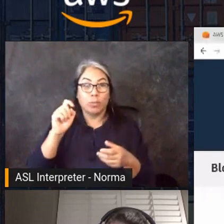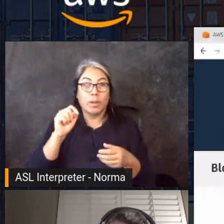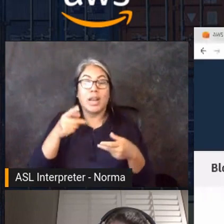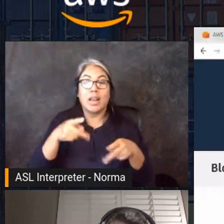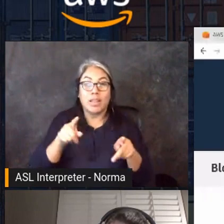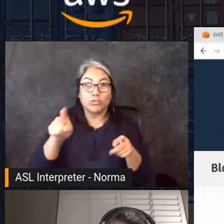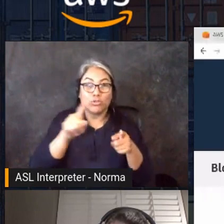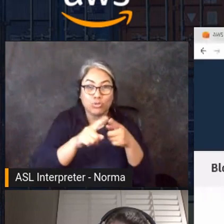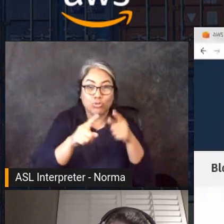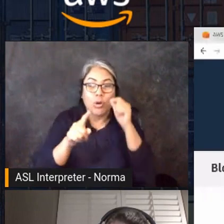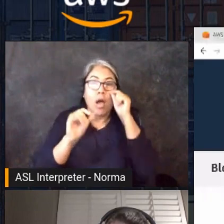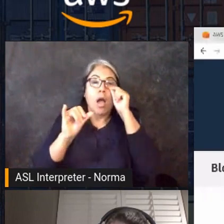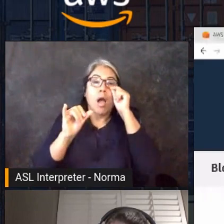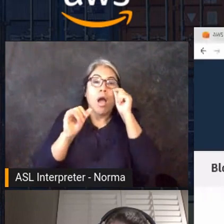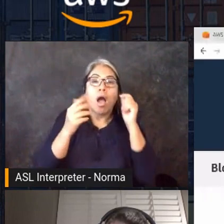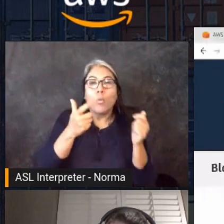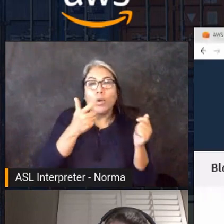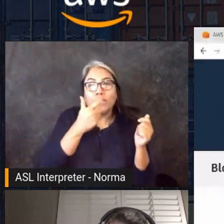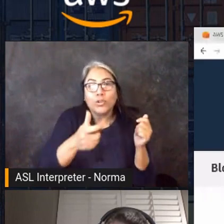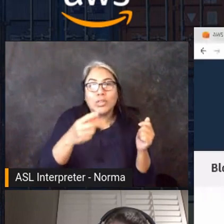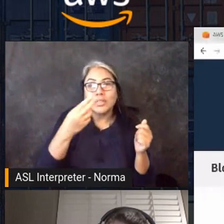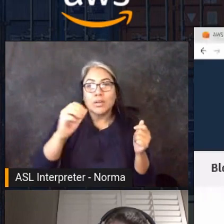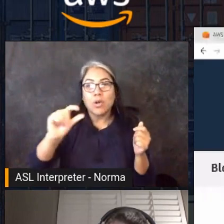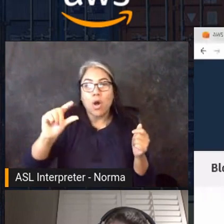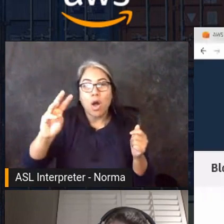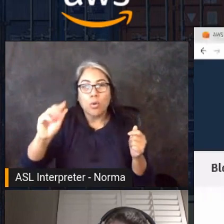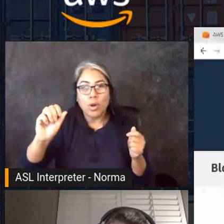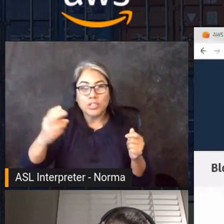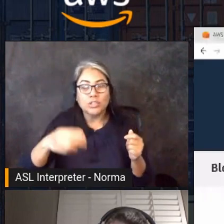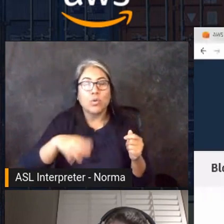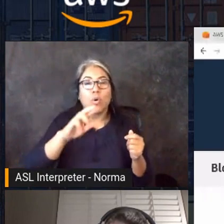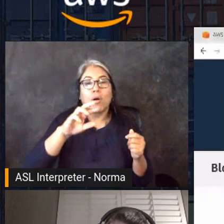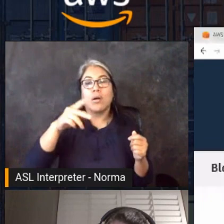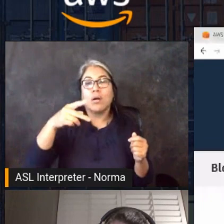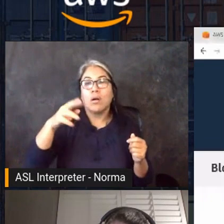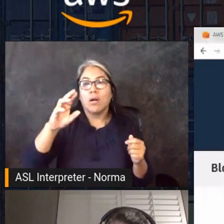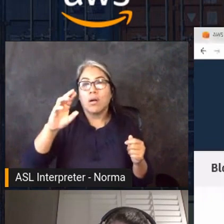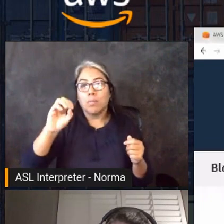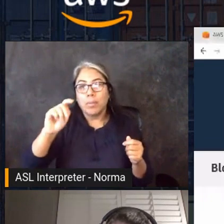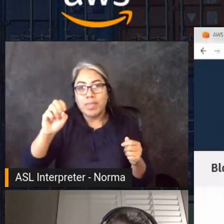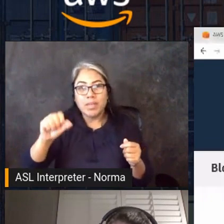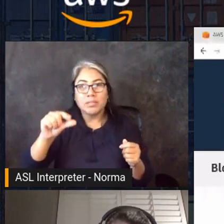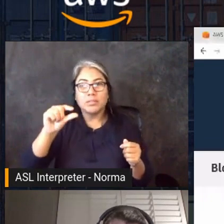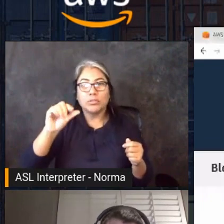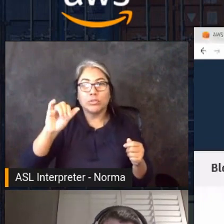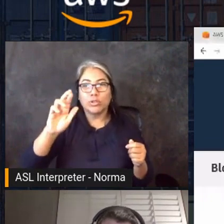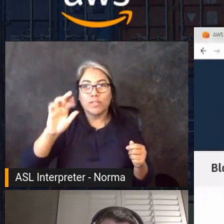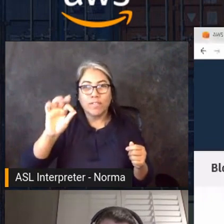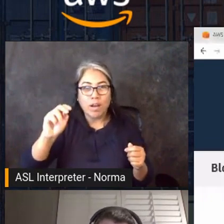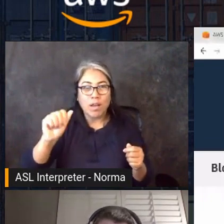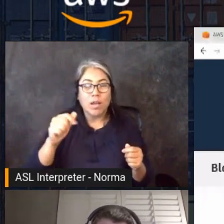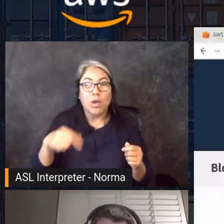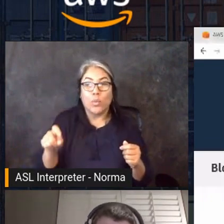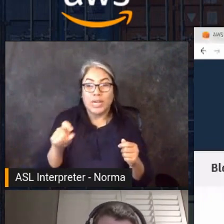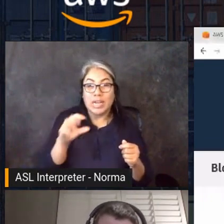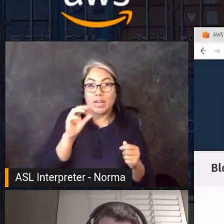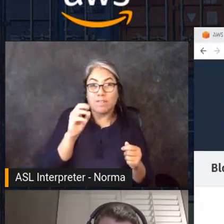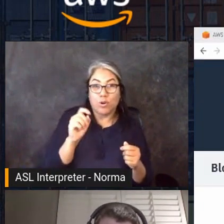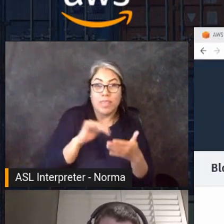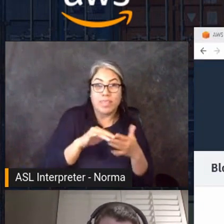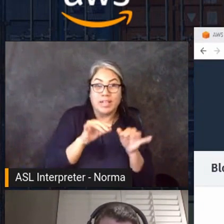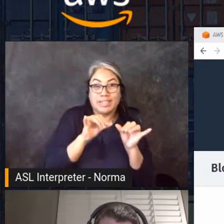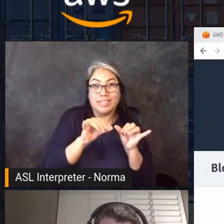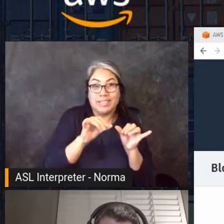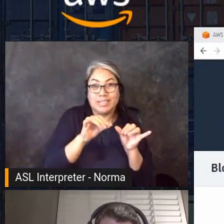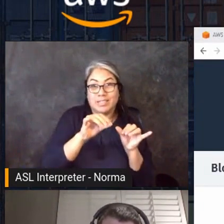in CloudWatch. I want to view this in Grafana or Prometheus. Something else that is like, hey, we need a format that's consistent first. And that's exactly